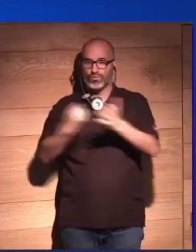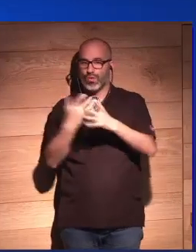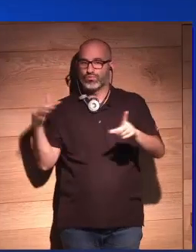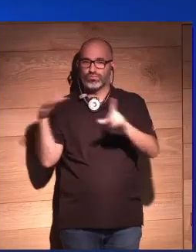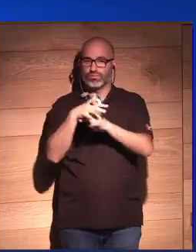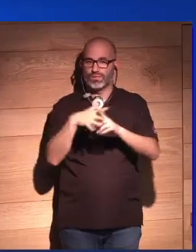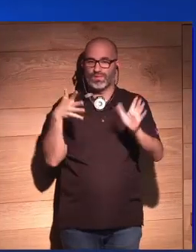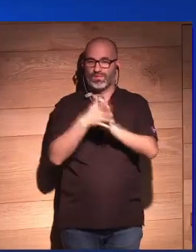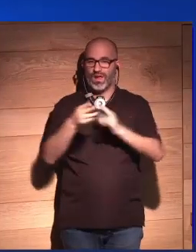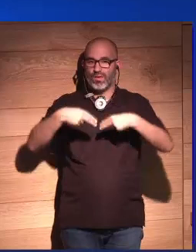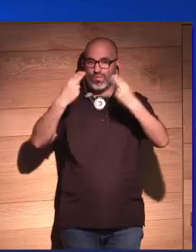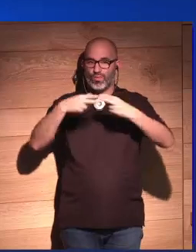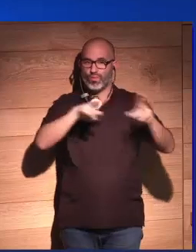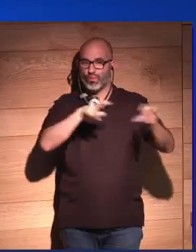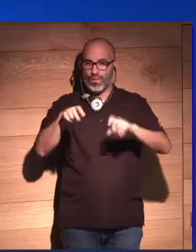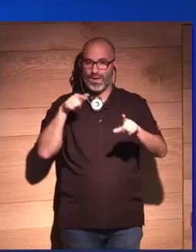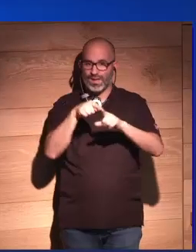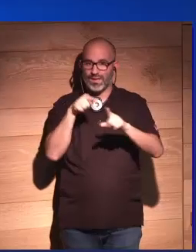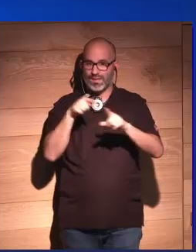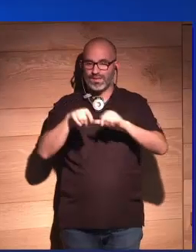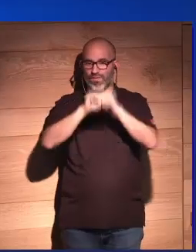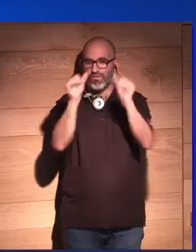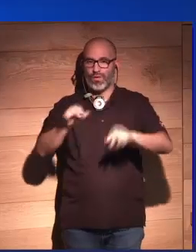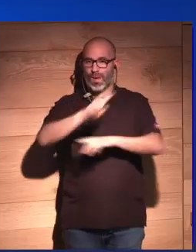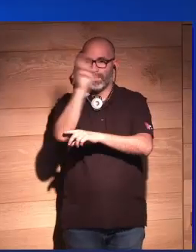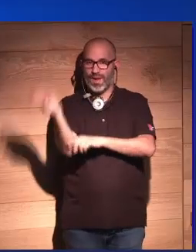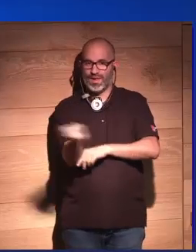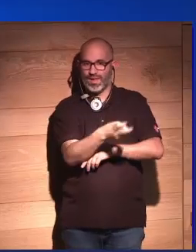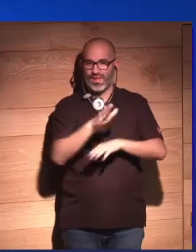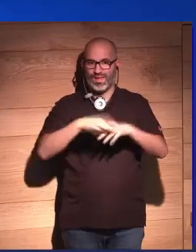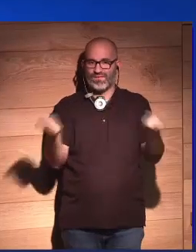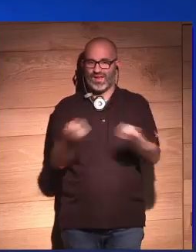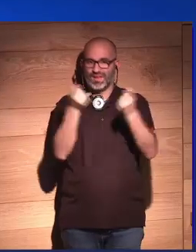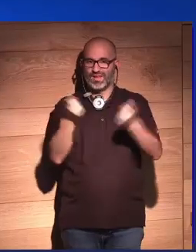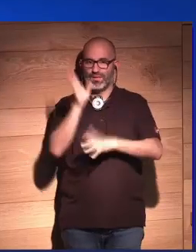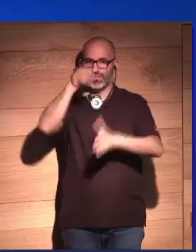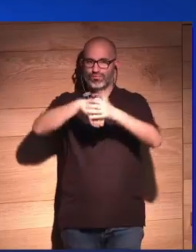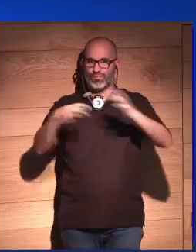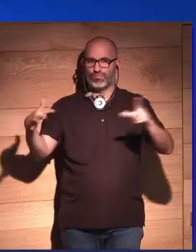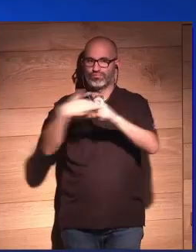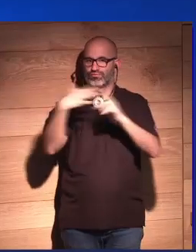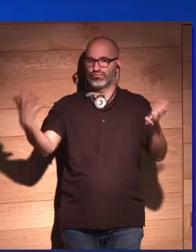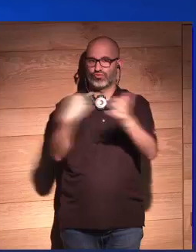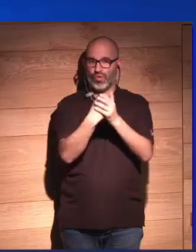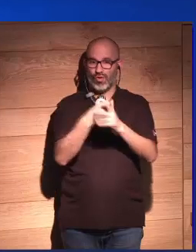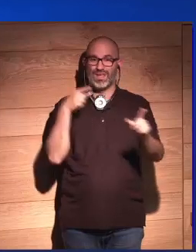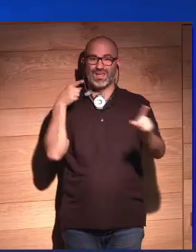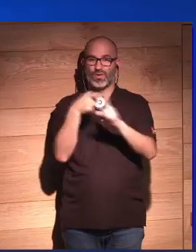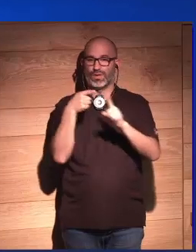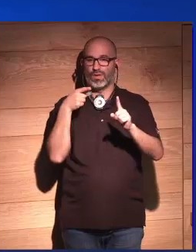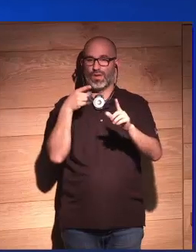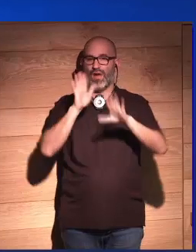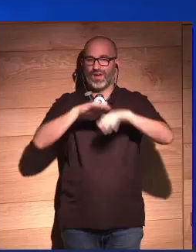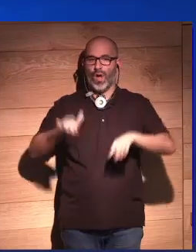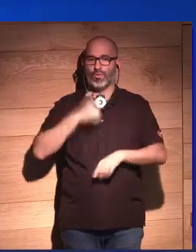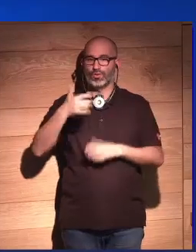of the festival throughout the history of the festival. And I think that has a lot to do with the opportunities that